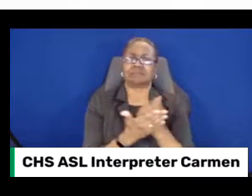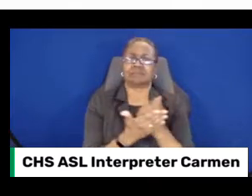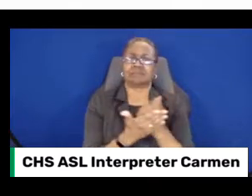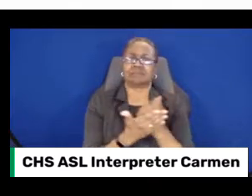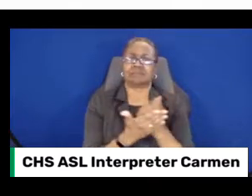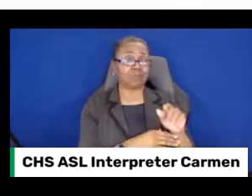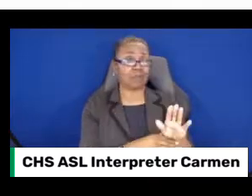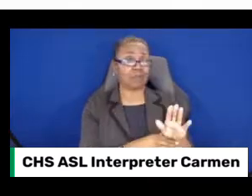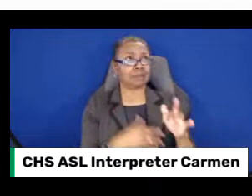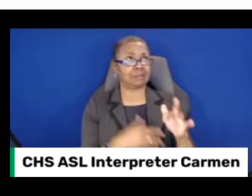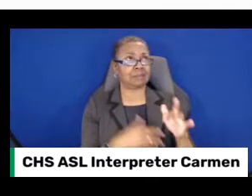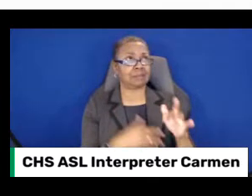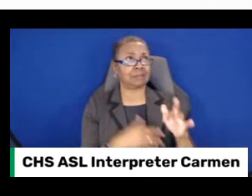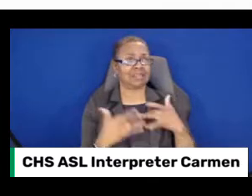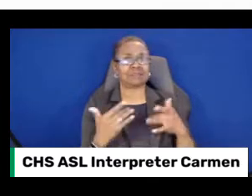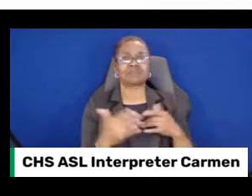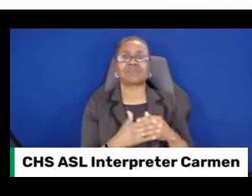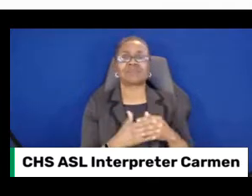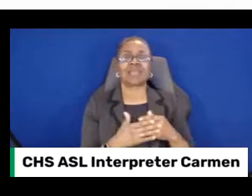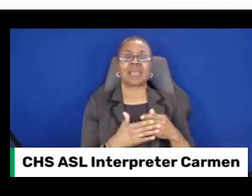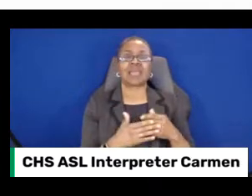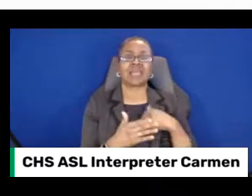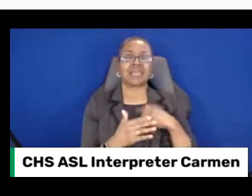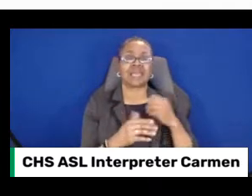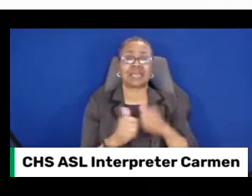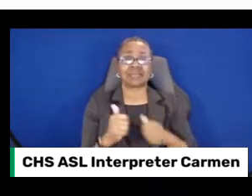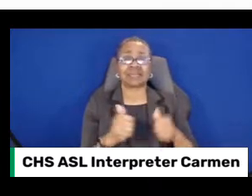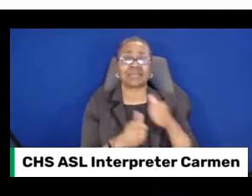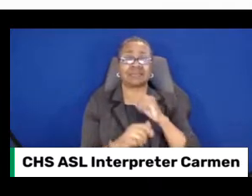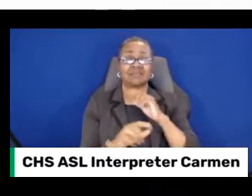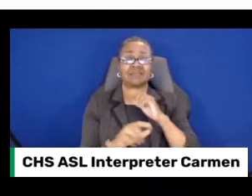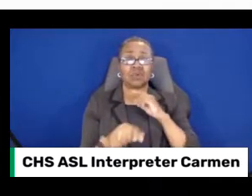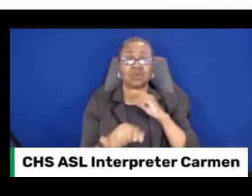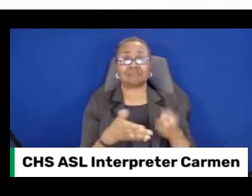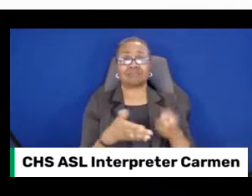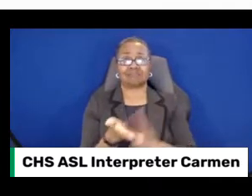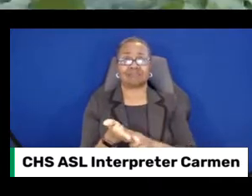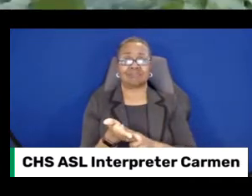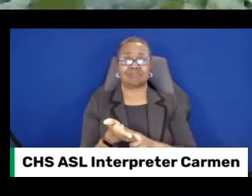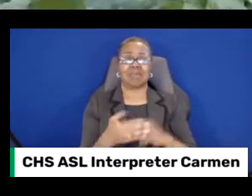an executive order was signed formalizing the Food Equity Council.